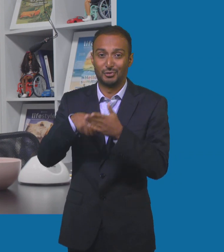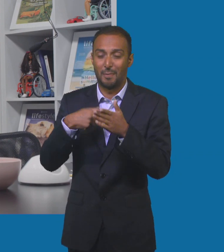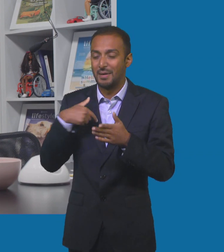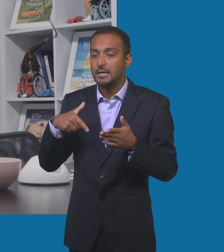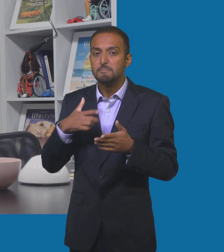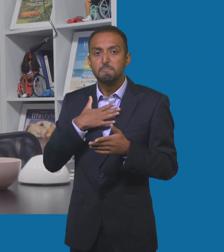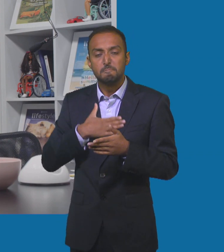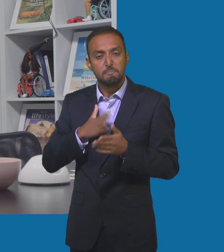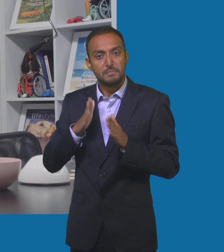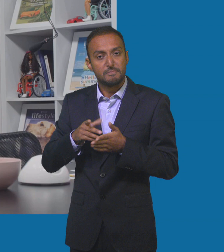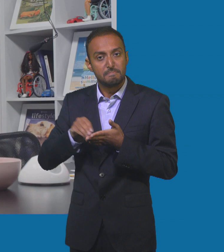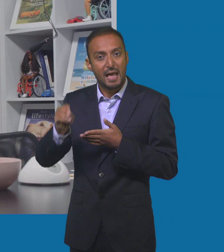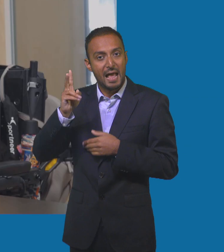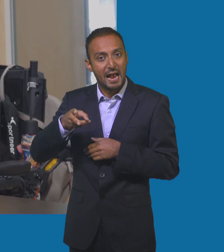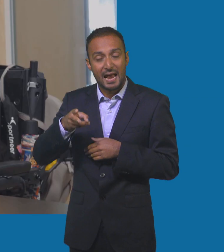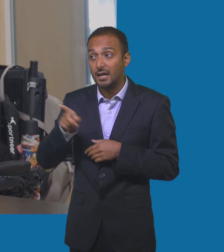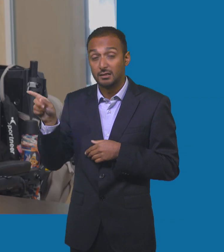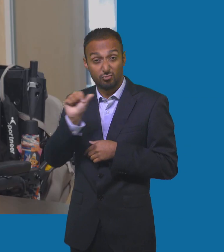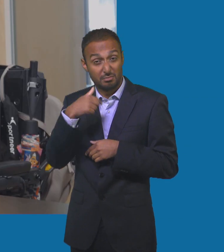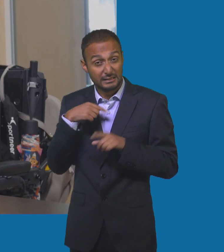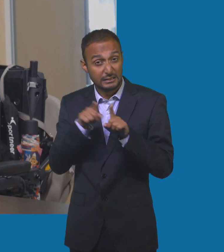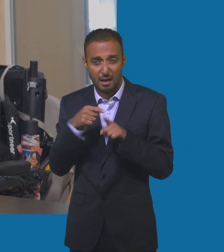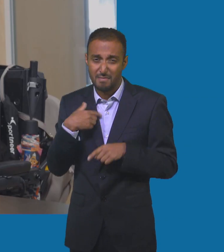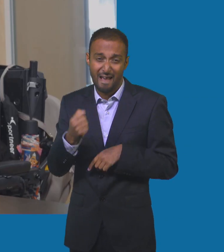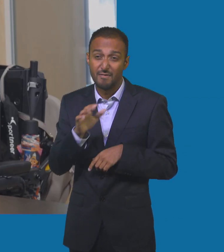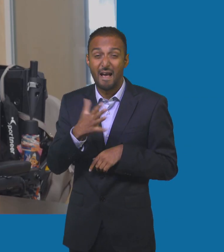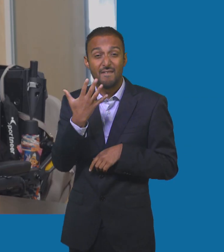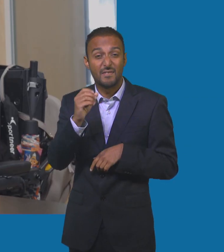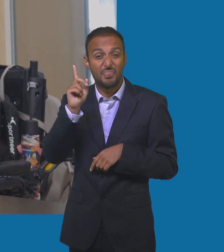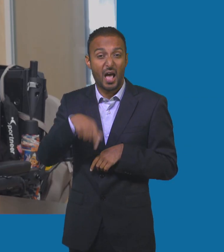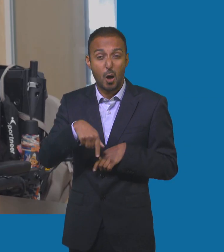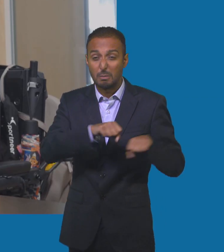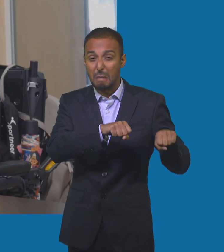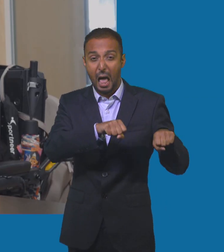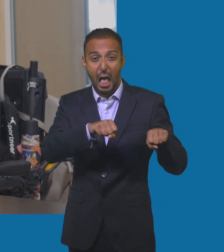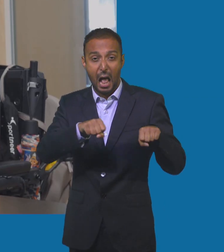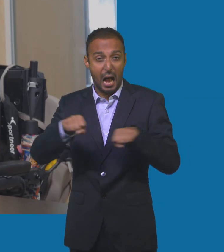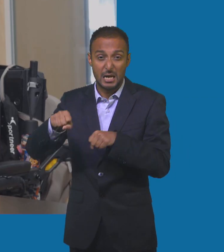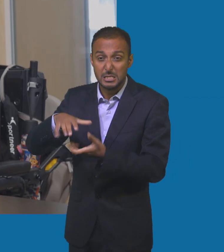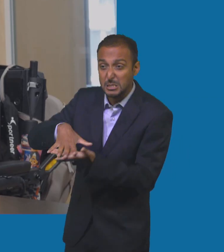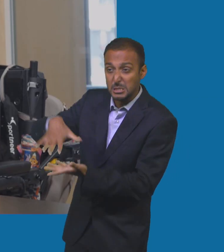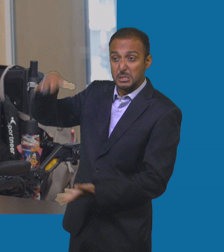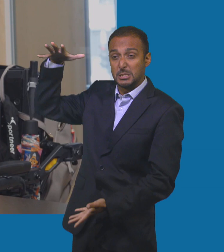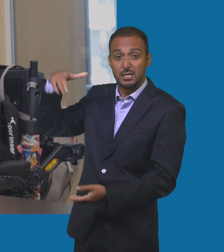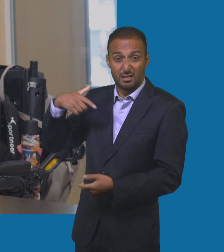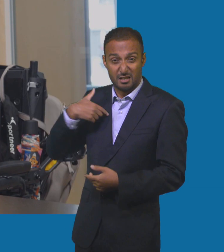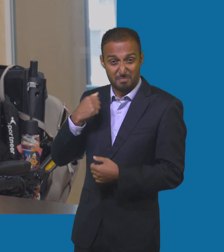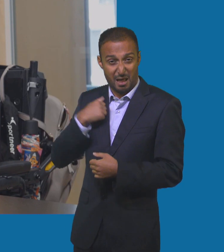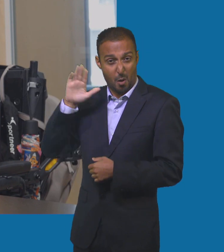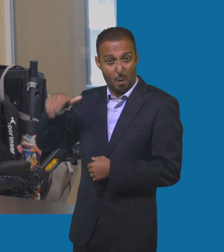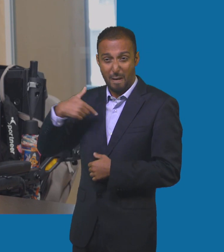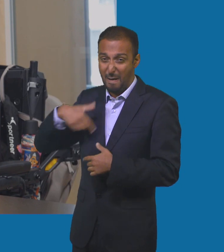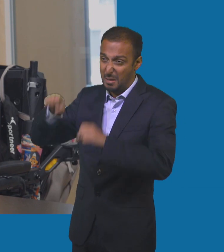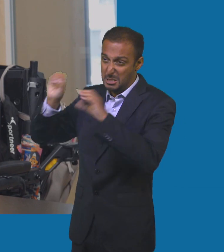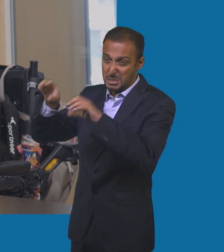got about 50,000 bags for life, and I even have a designated spot for them. But I've become a